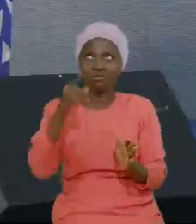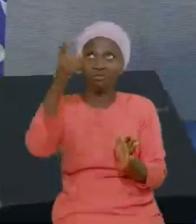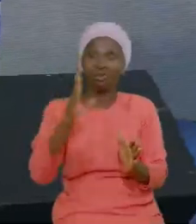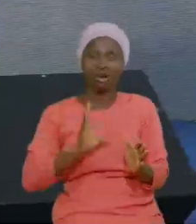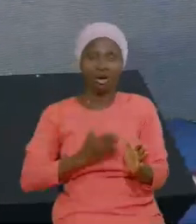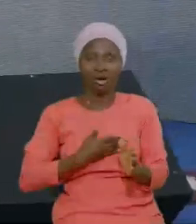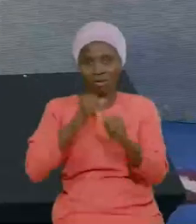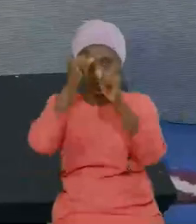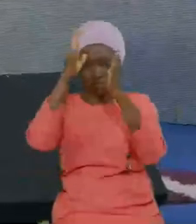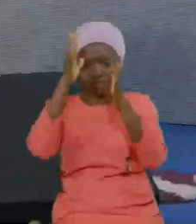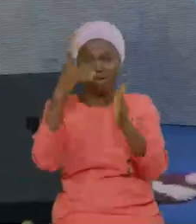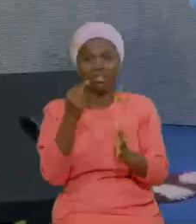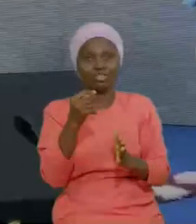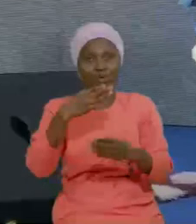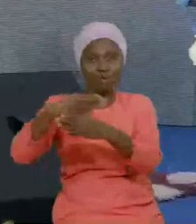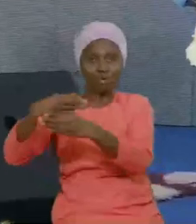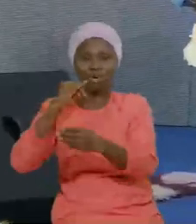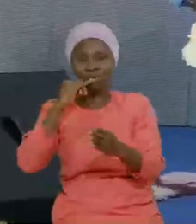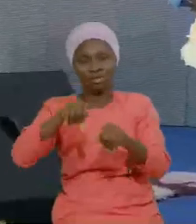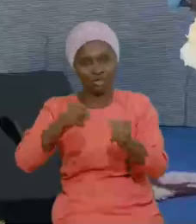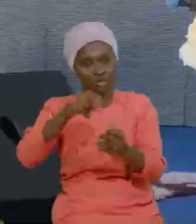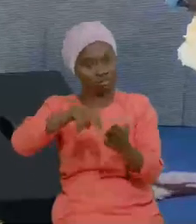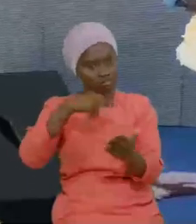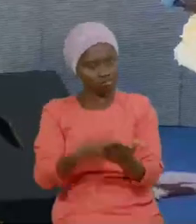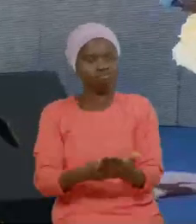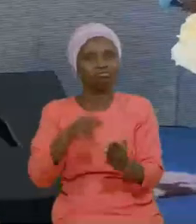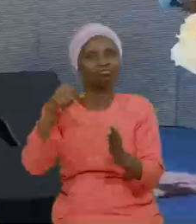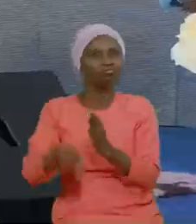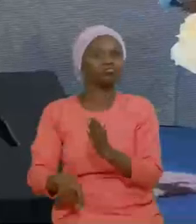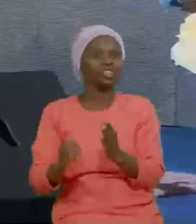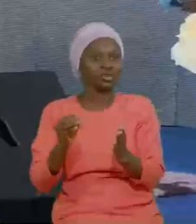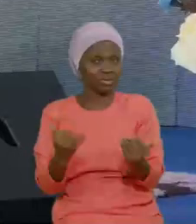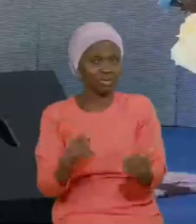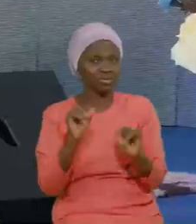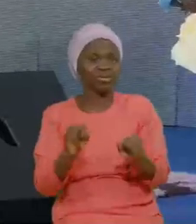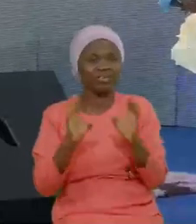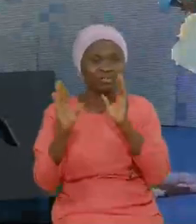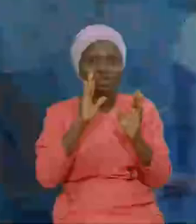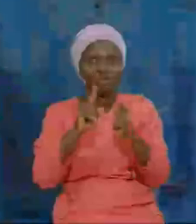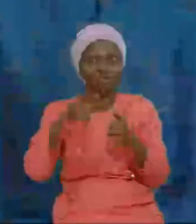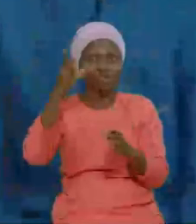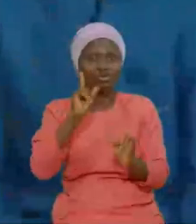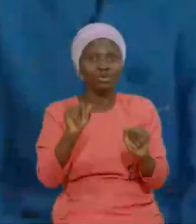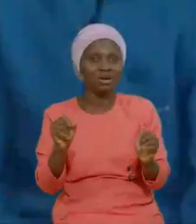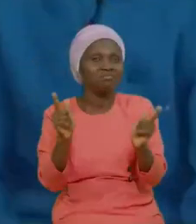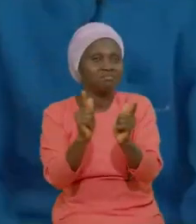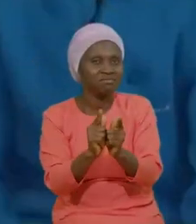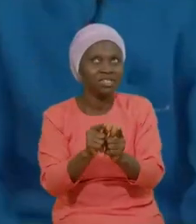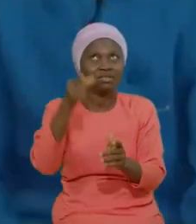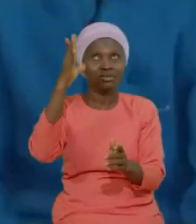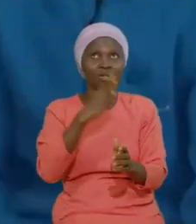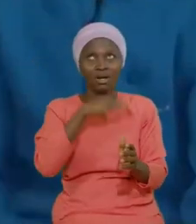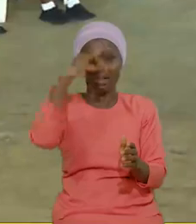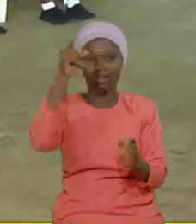The wall is broken down so you can touch God, and you can reach God, and God can touch you and reach you.